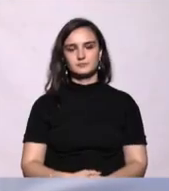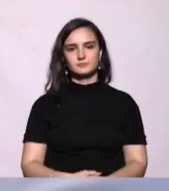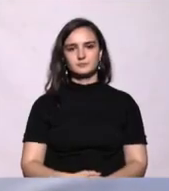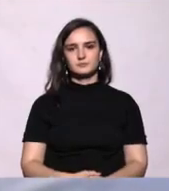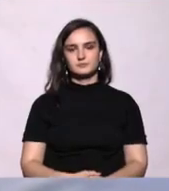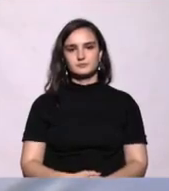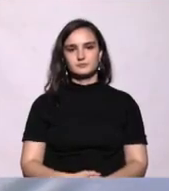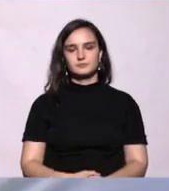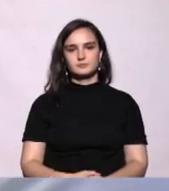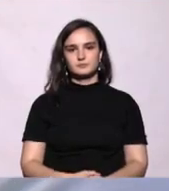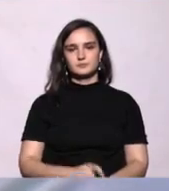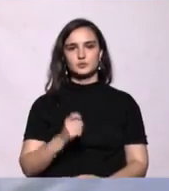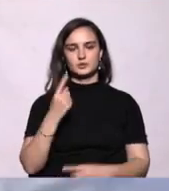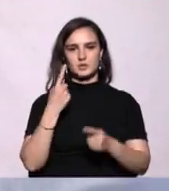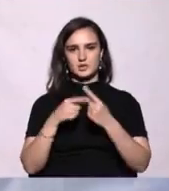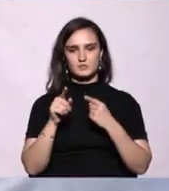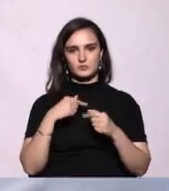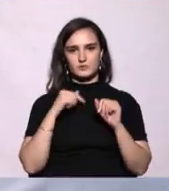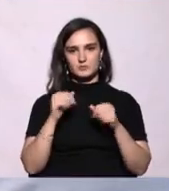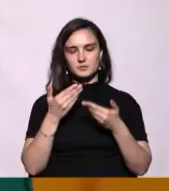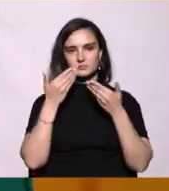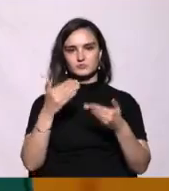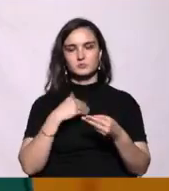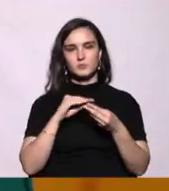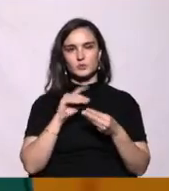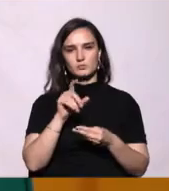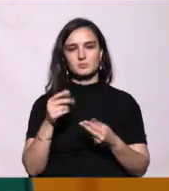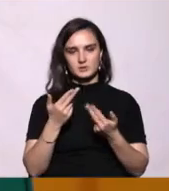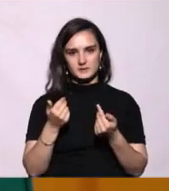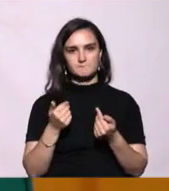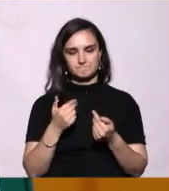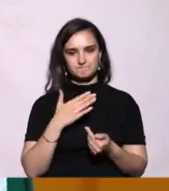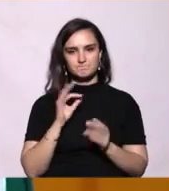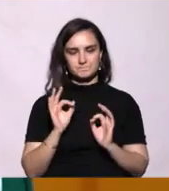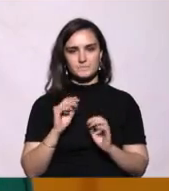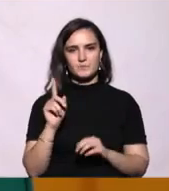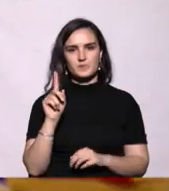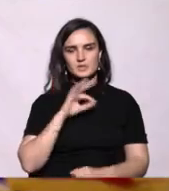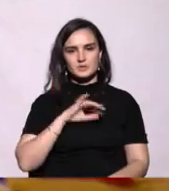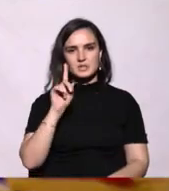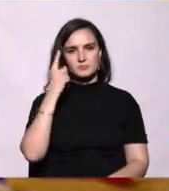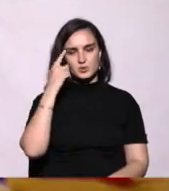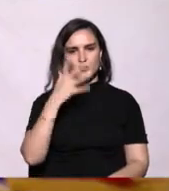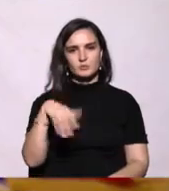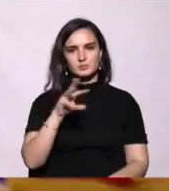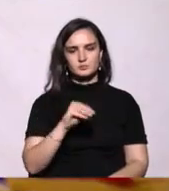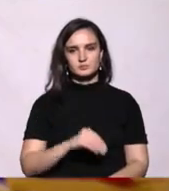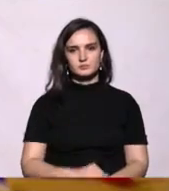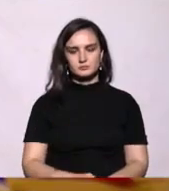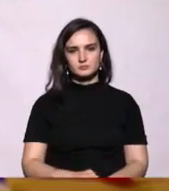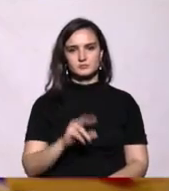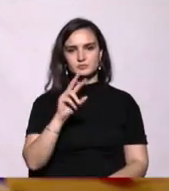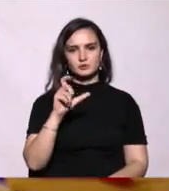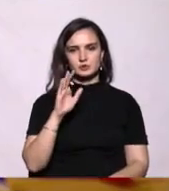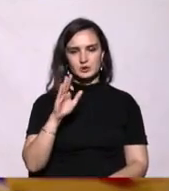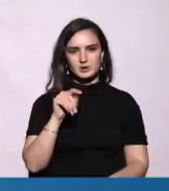this was a little difficult for me. Yes. Maybe we can ask our friends there. For sure. So, what do you think, friends? Jack